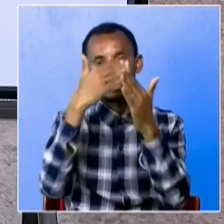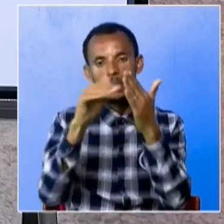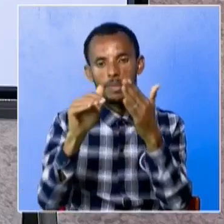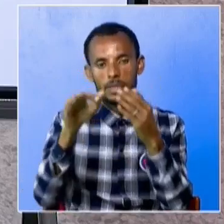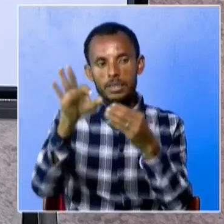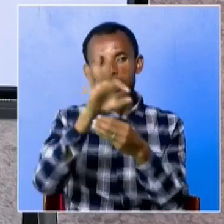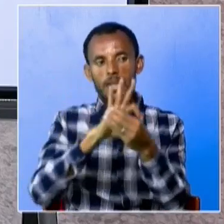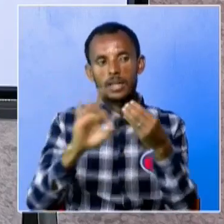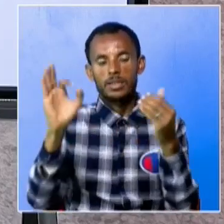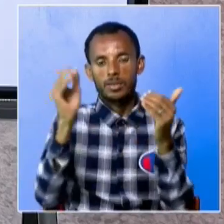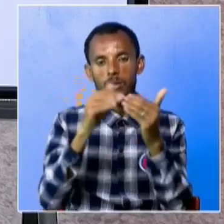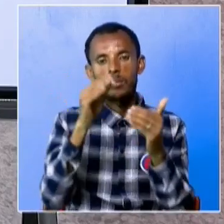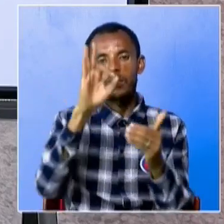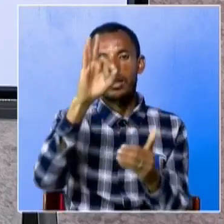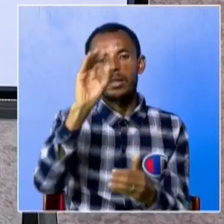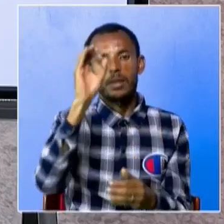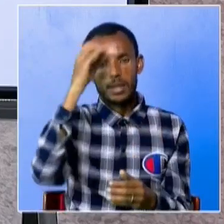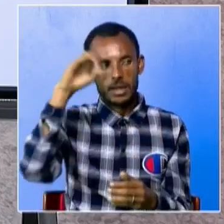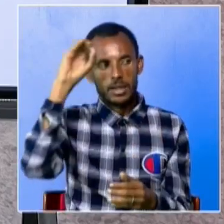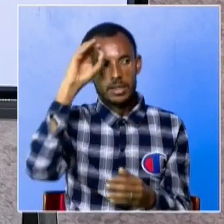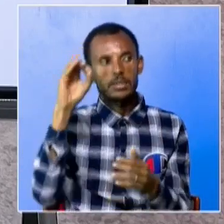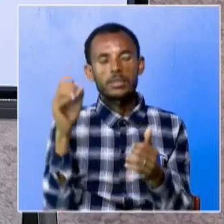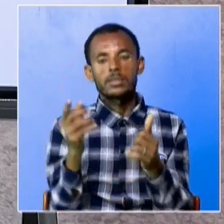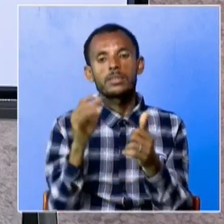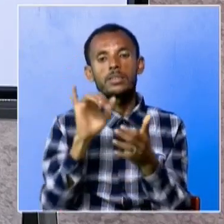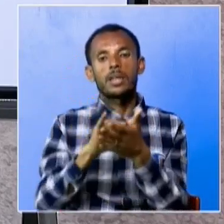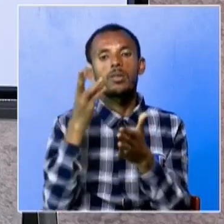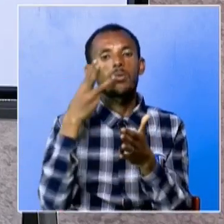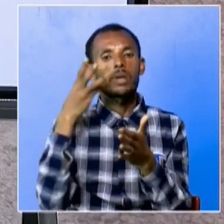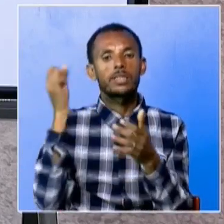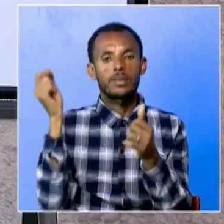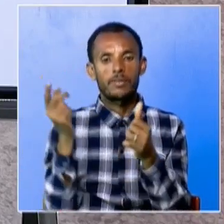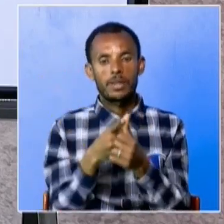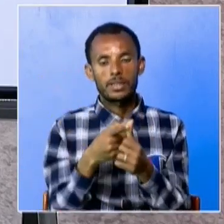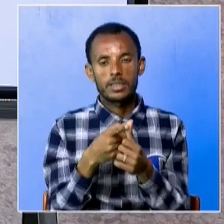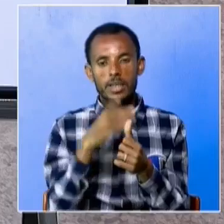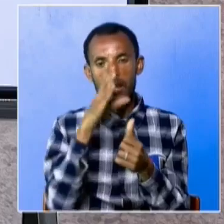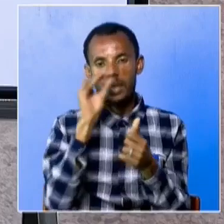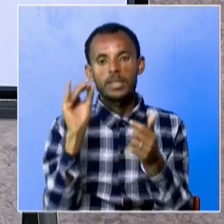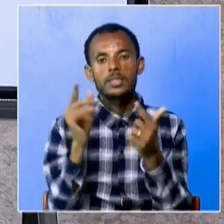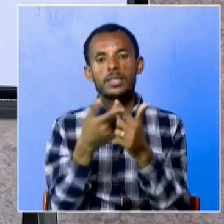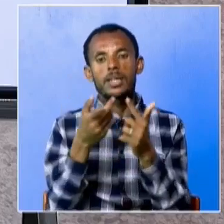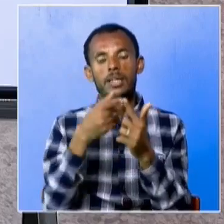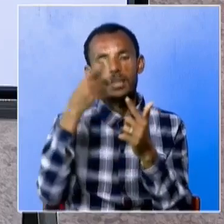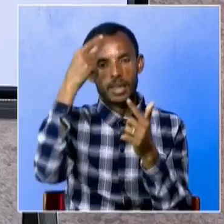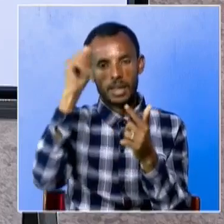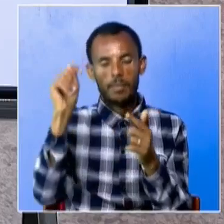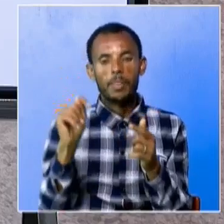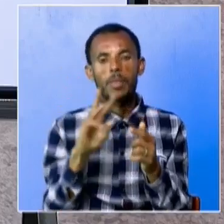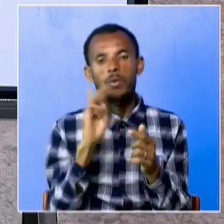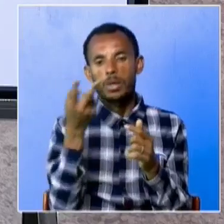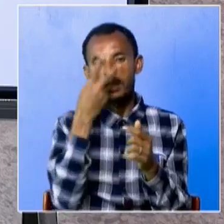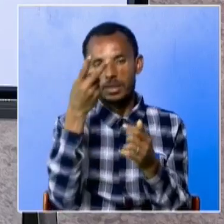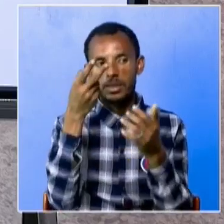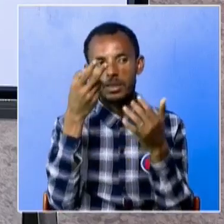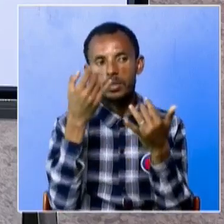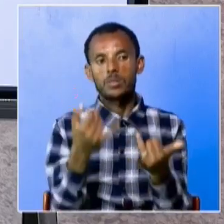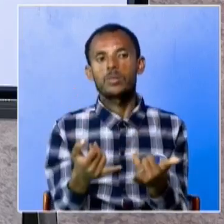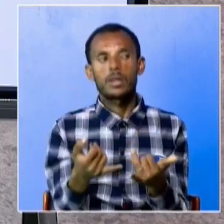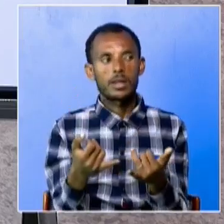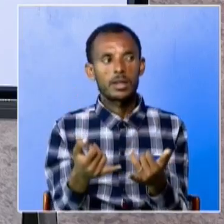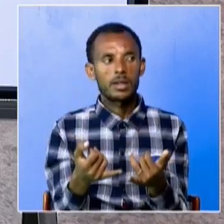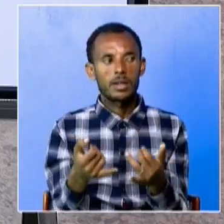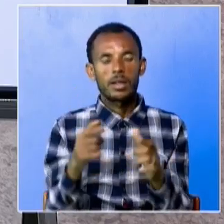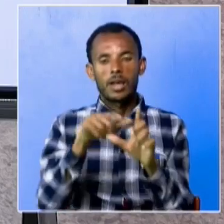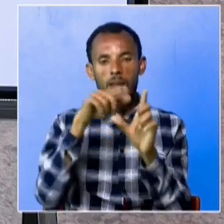is 90 degree. Okay, that was the first theorem. And the second theorem that we have seen today is